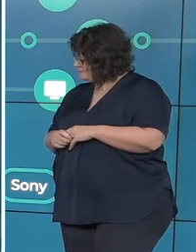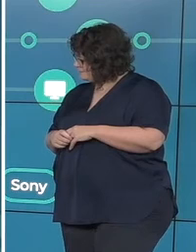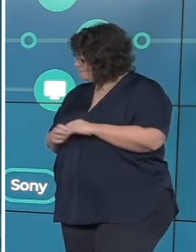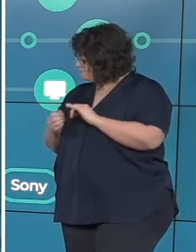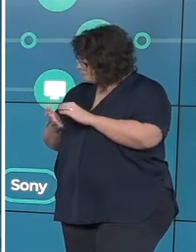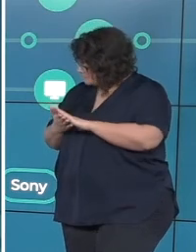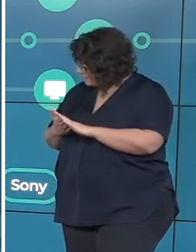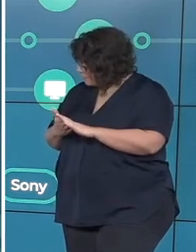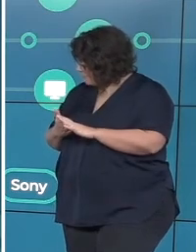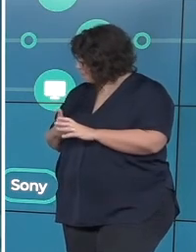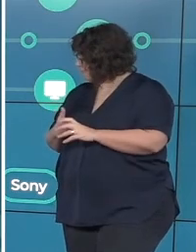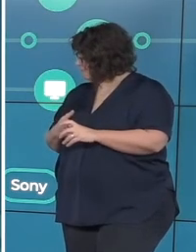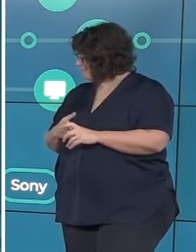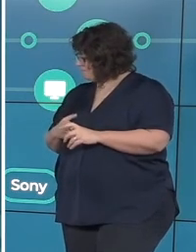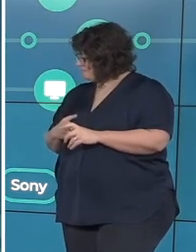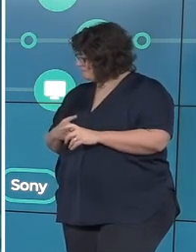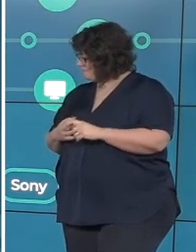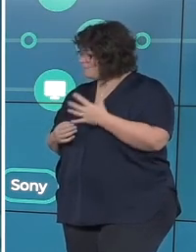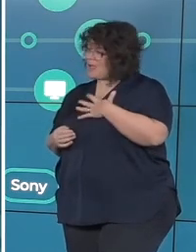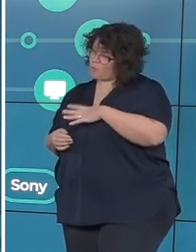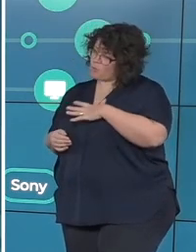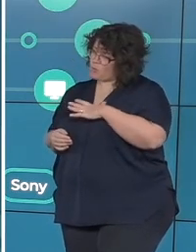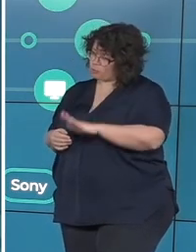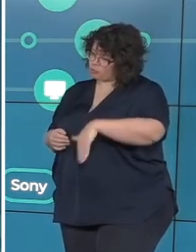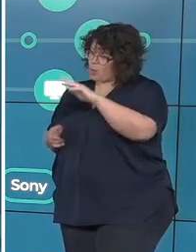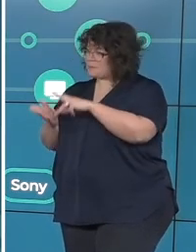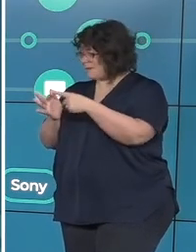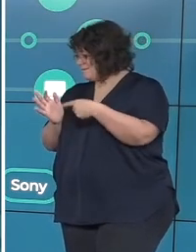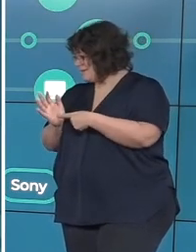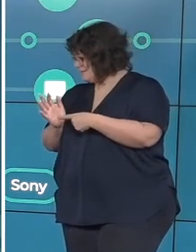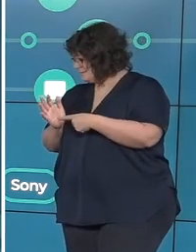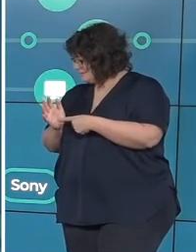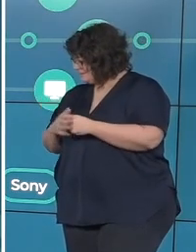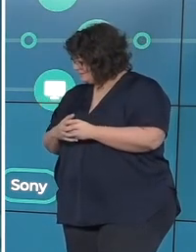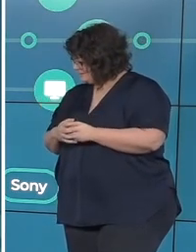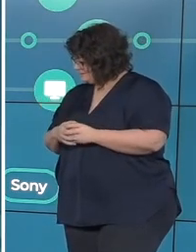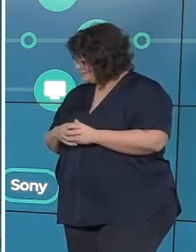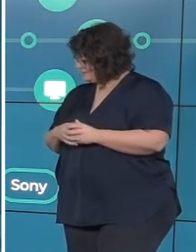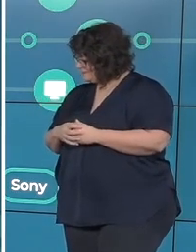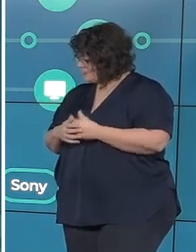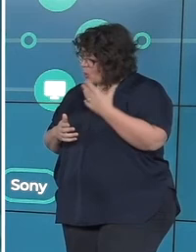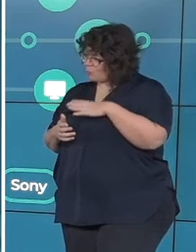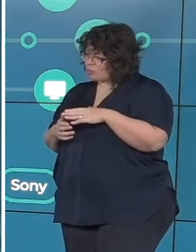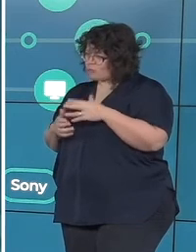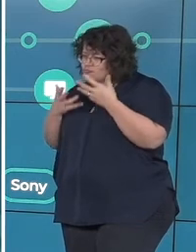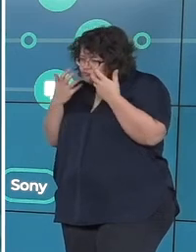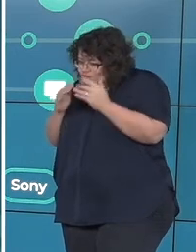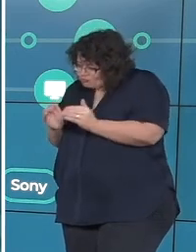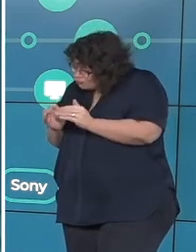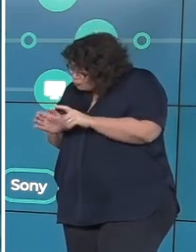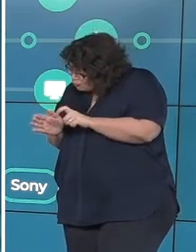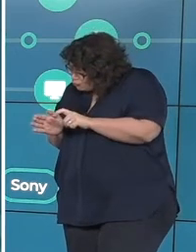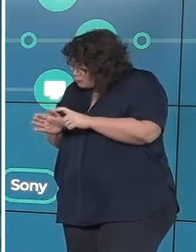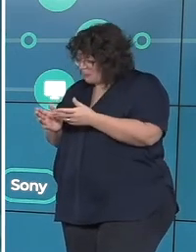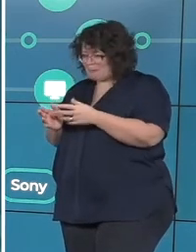I always wanted to do something that I thought mattered, and actually would have impact in the world.